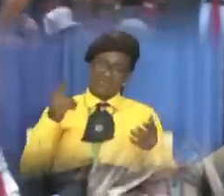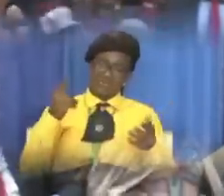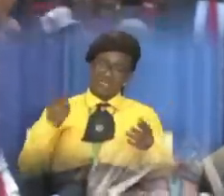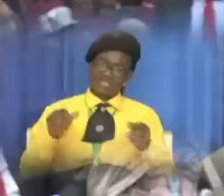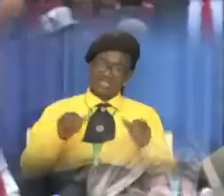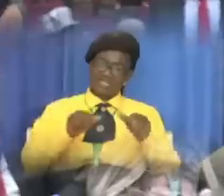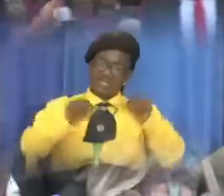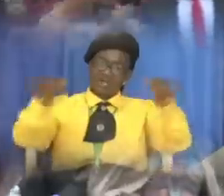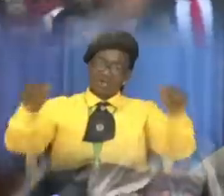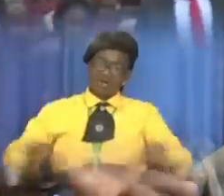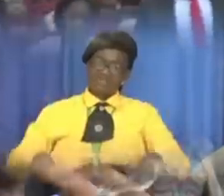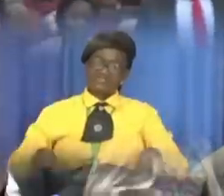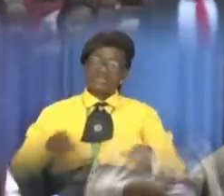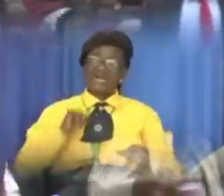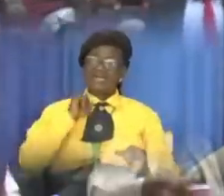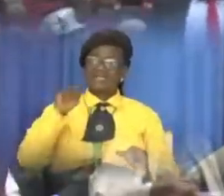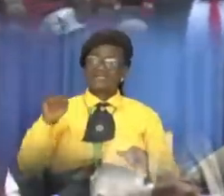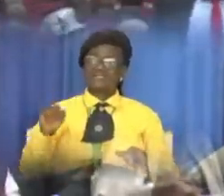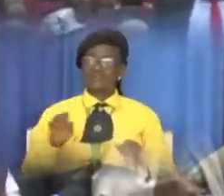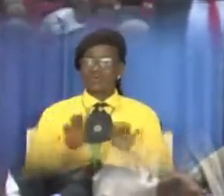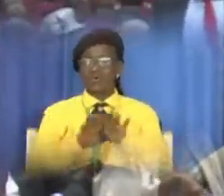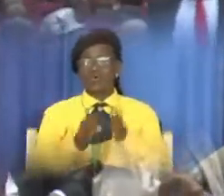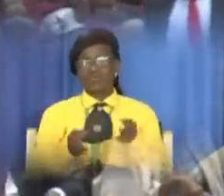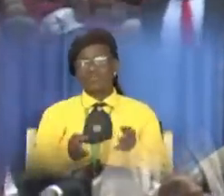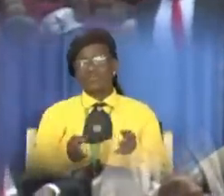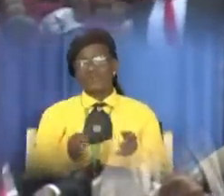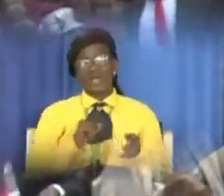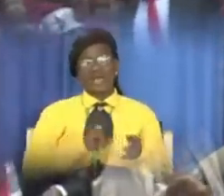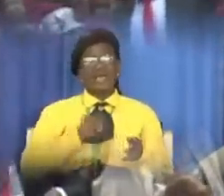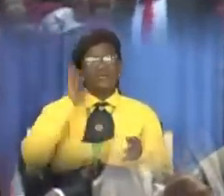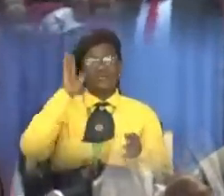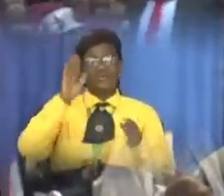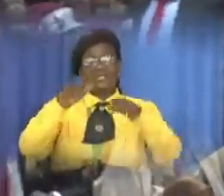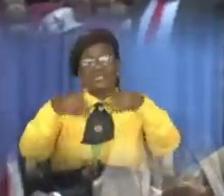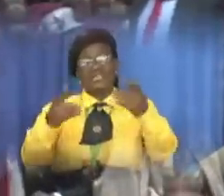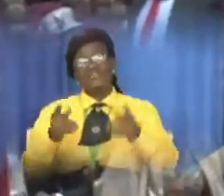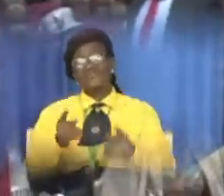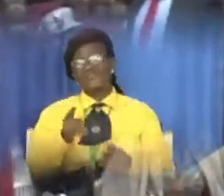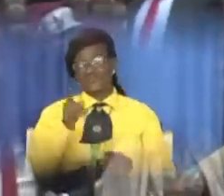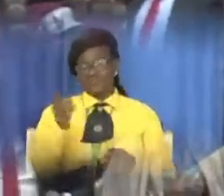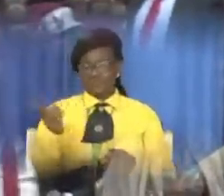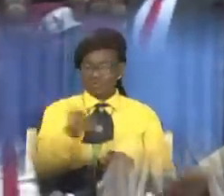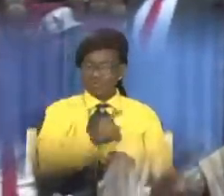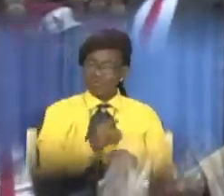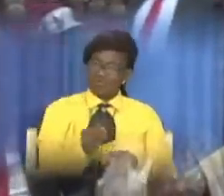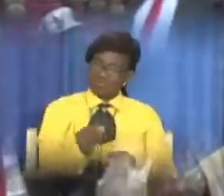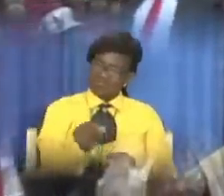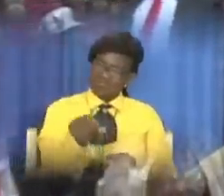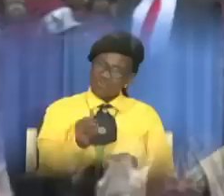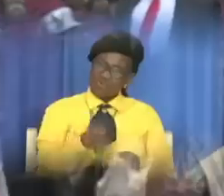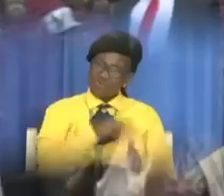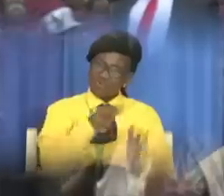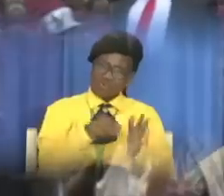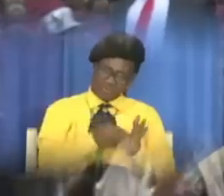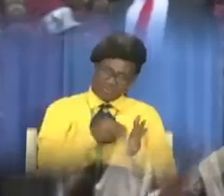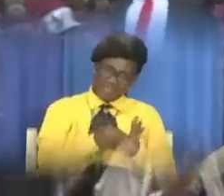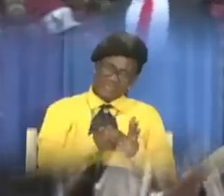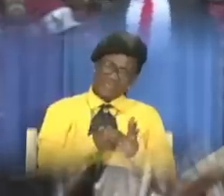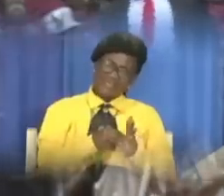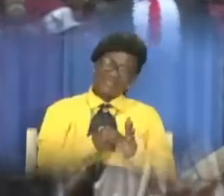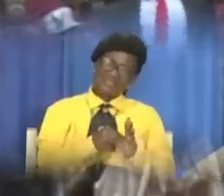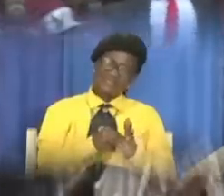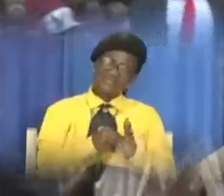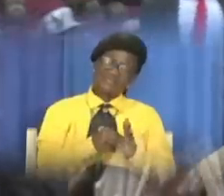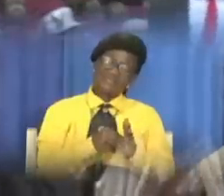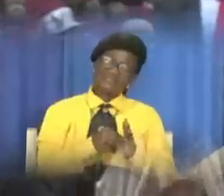quite a few minutes to cry unto the Almighty God so that the light can shine. Lord, let there be